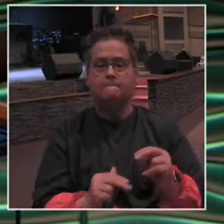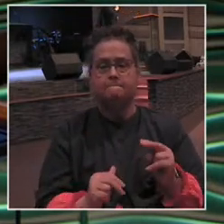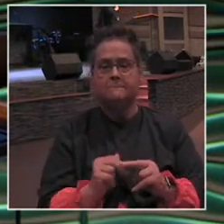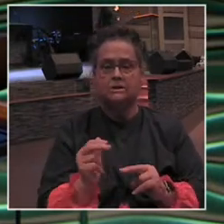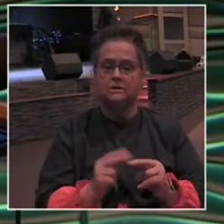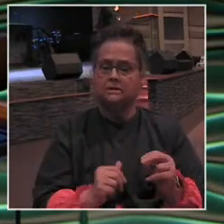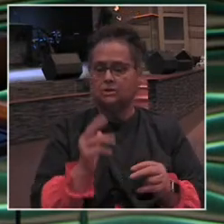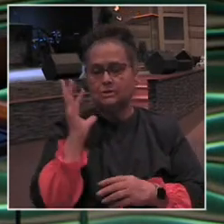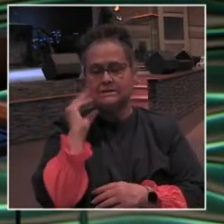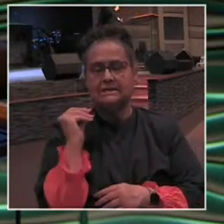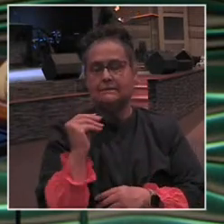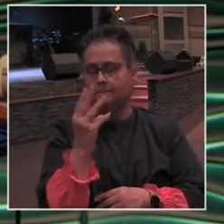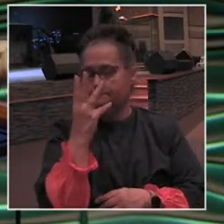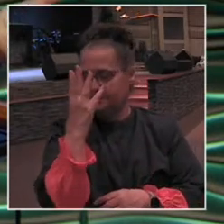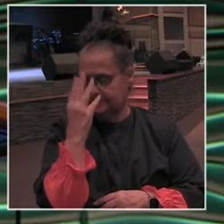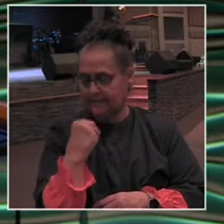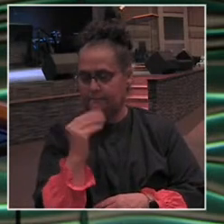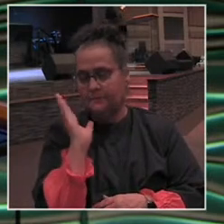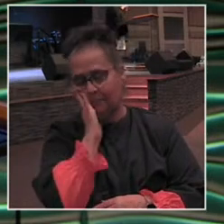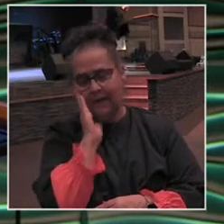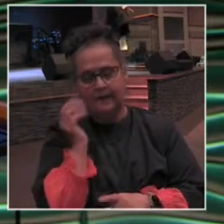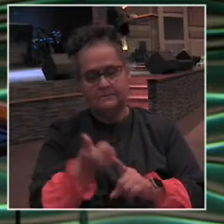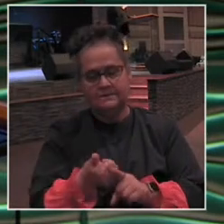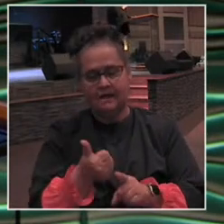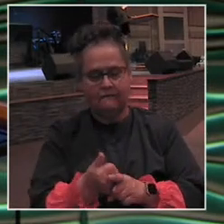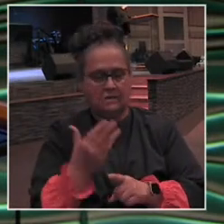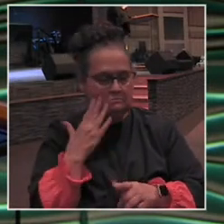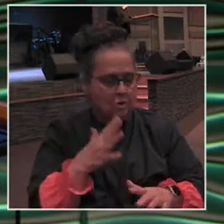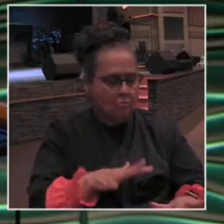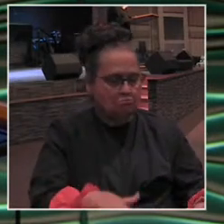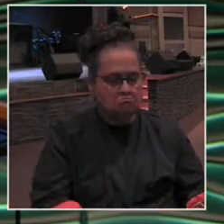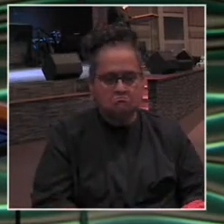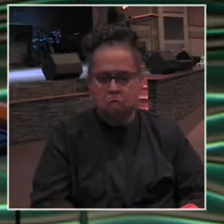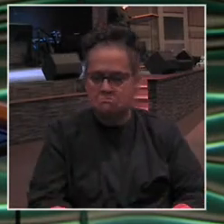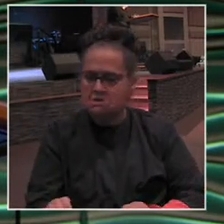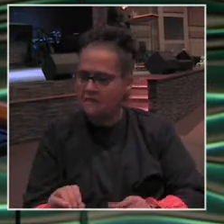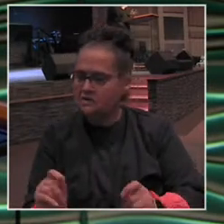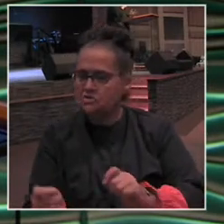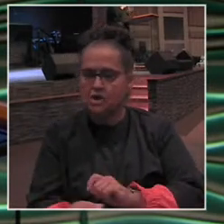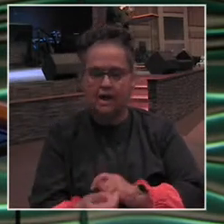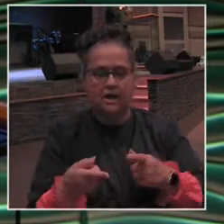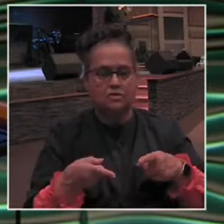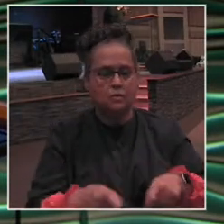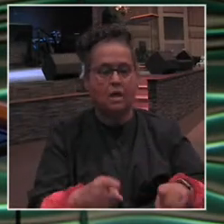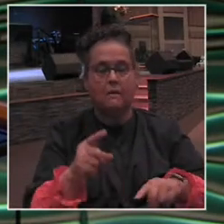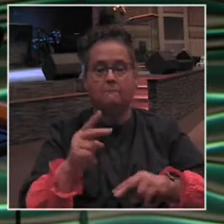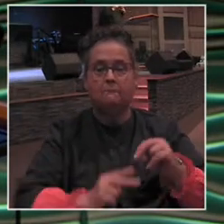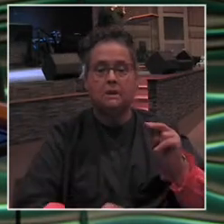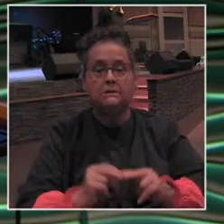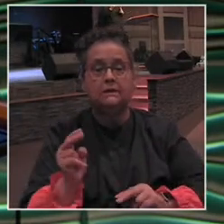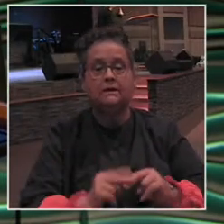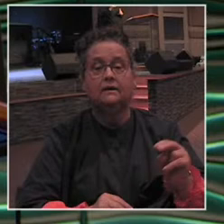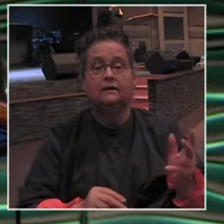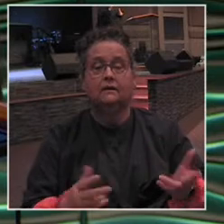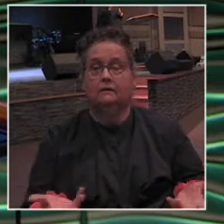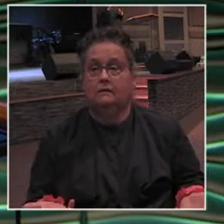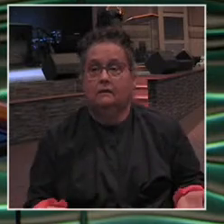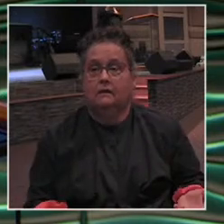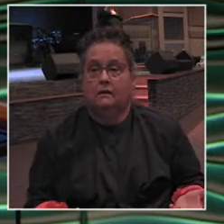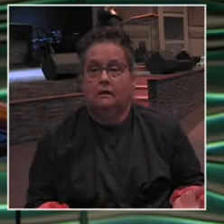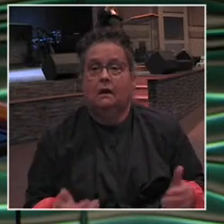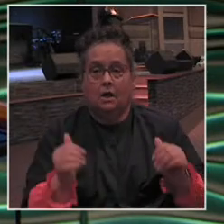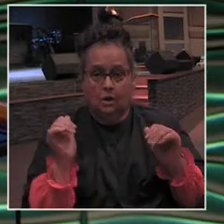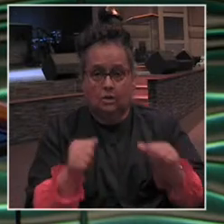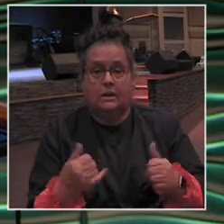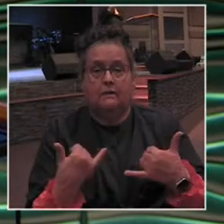sleep in his own bed. He was able to be on familiar ground. Nothing really changed when he was building something out of wood and he was